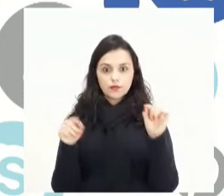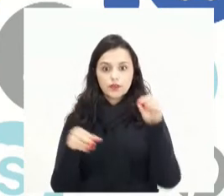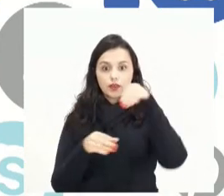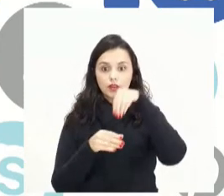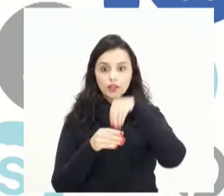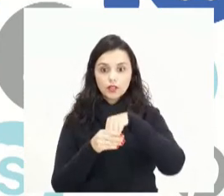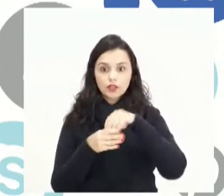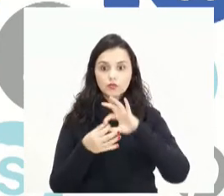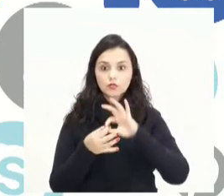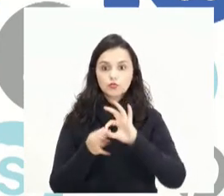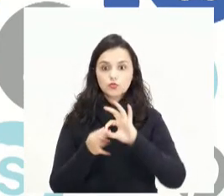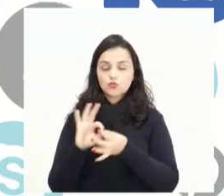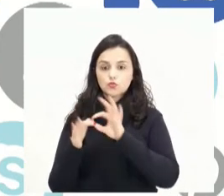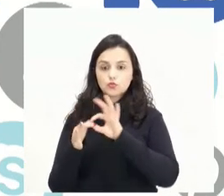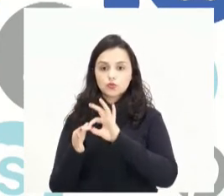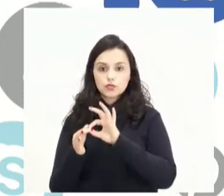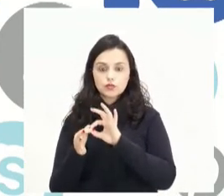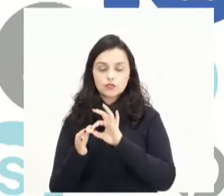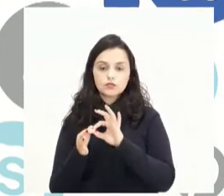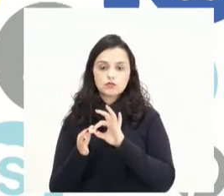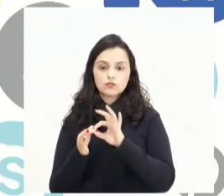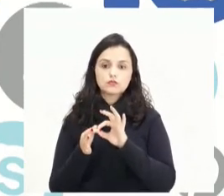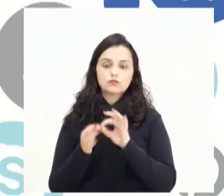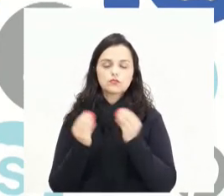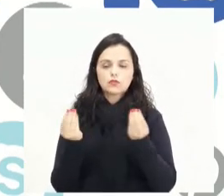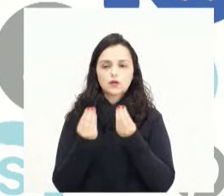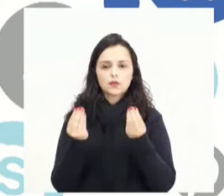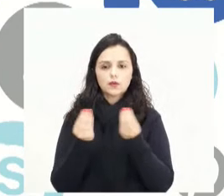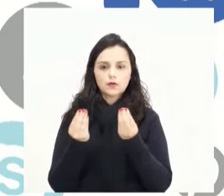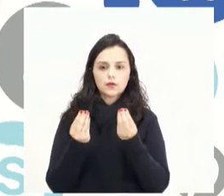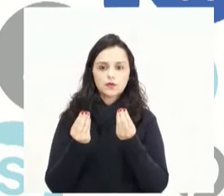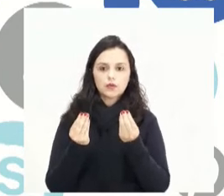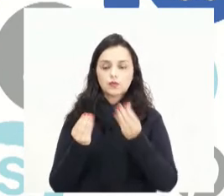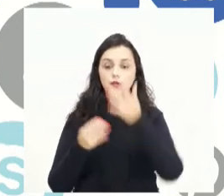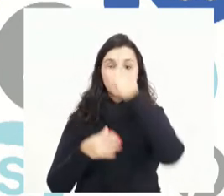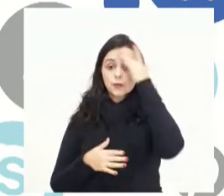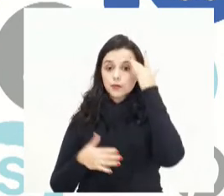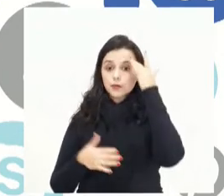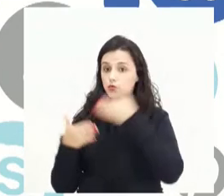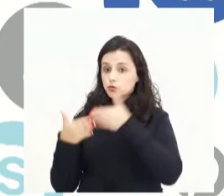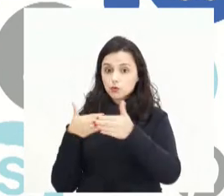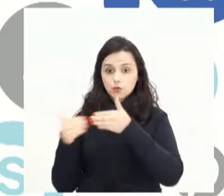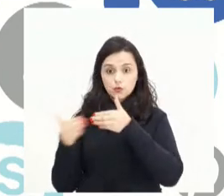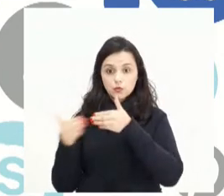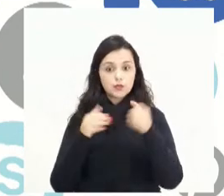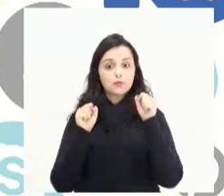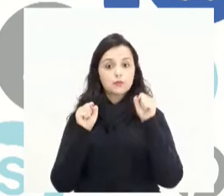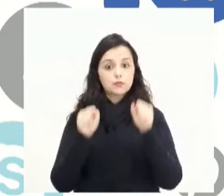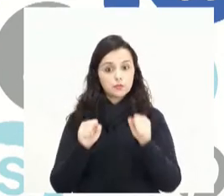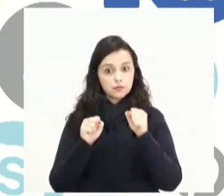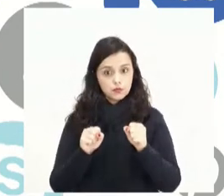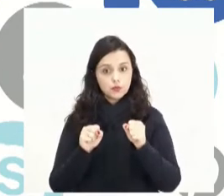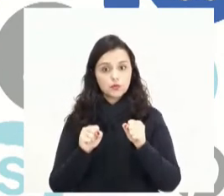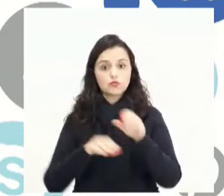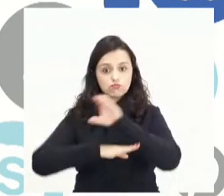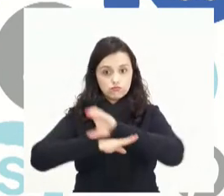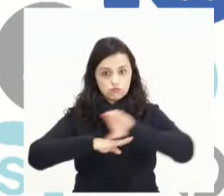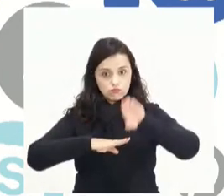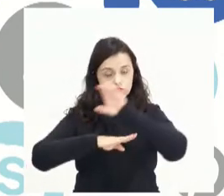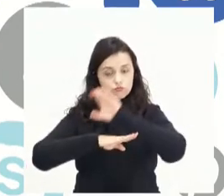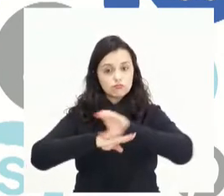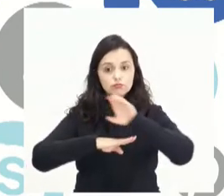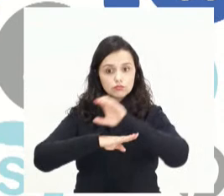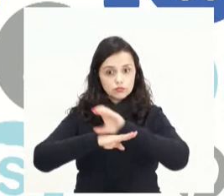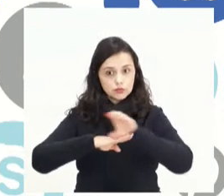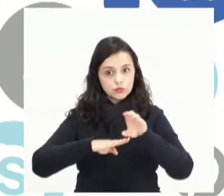distance teaching in a non-formal context so anyone can take it